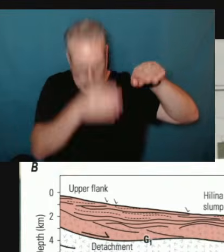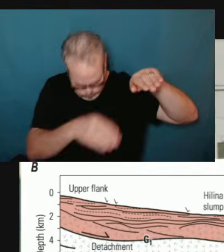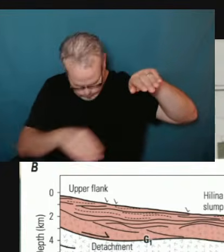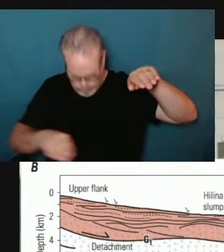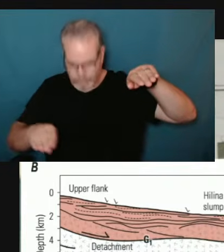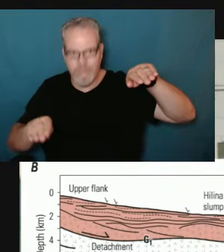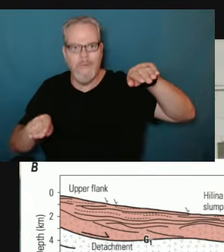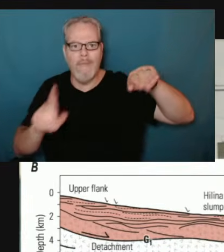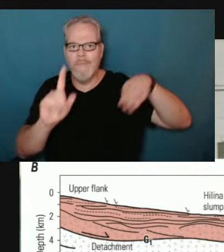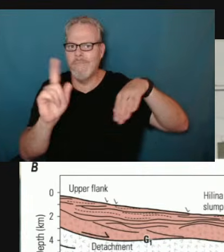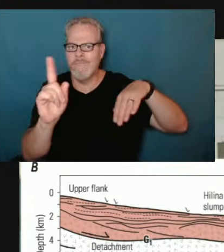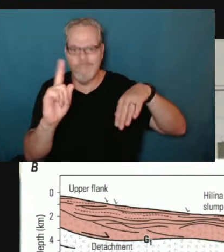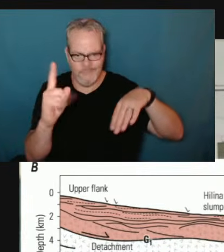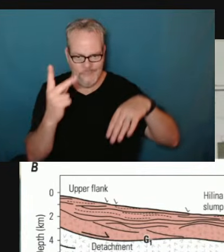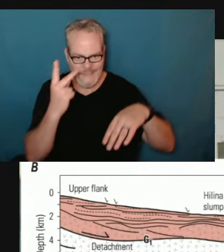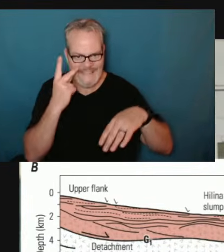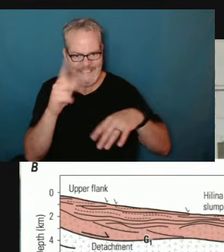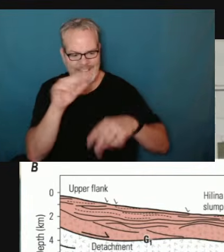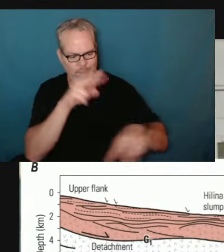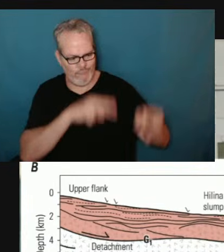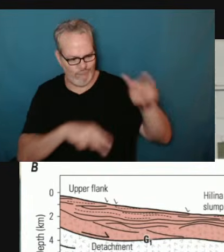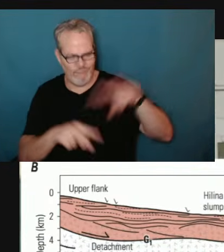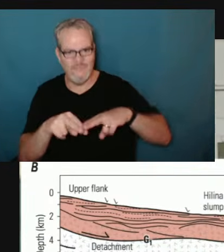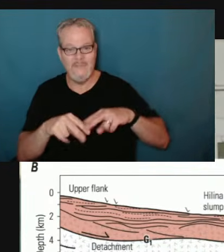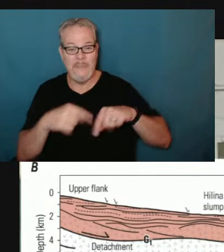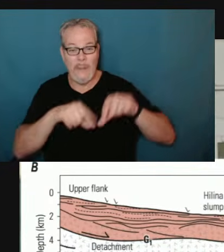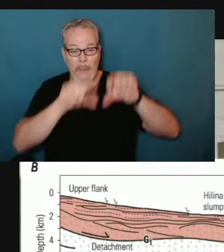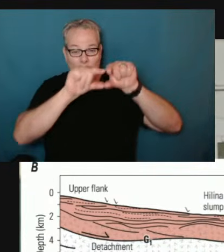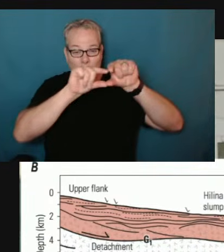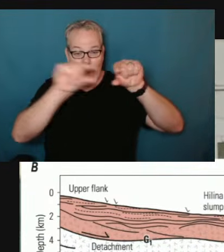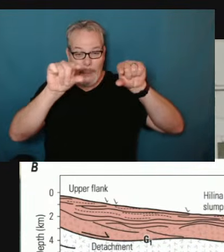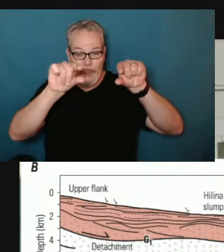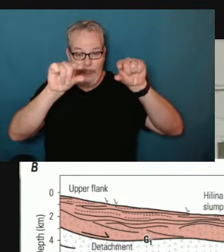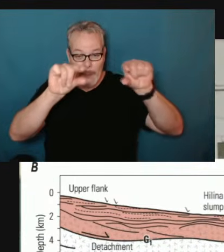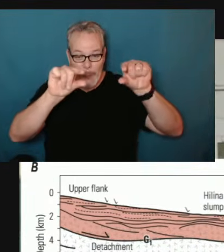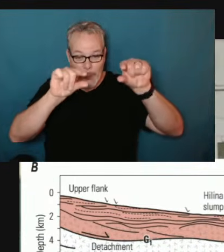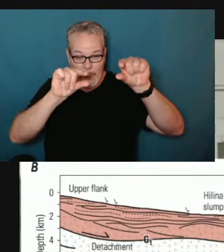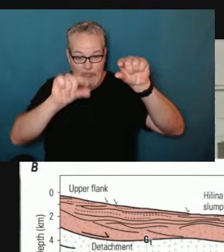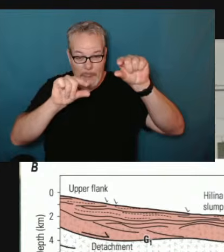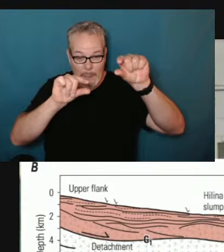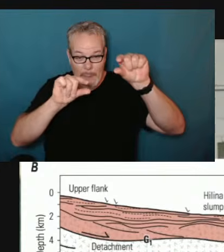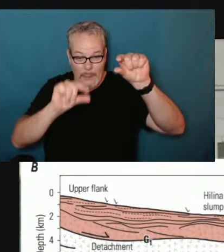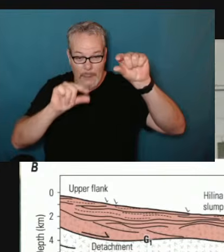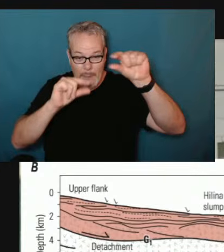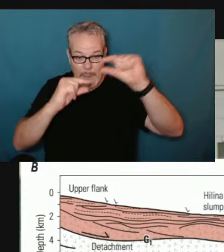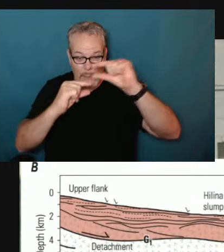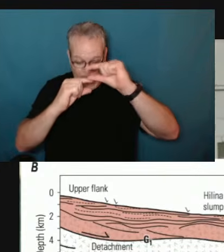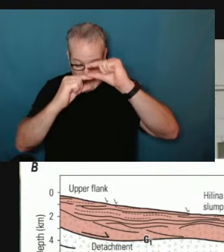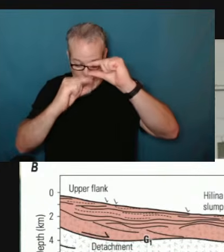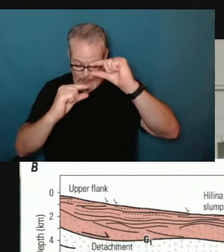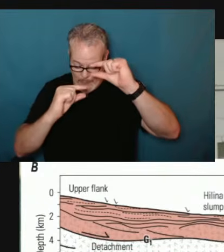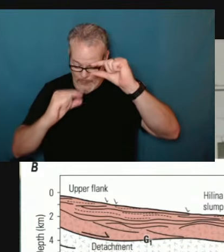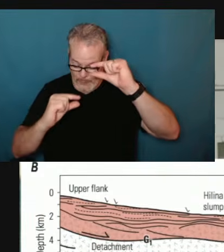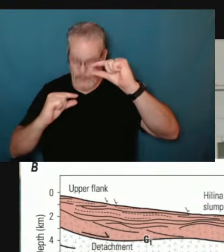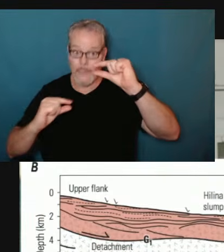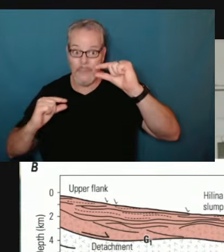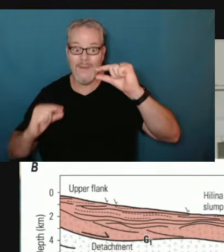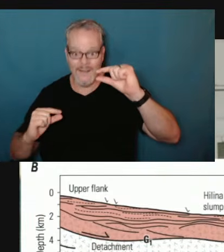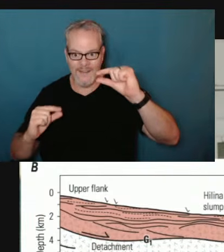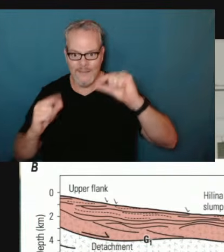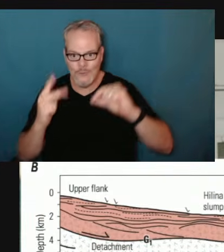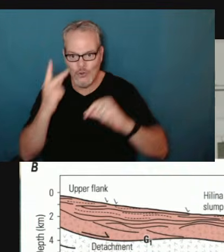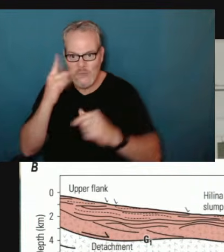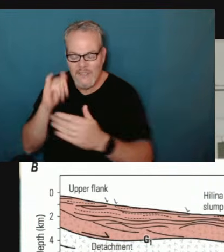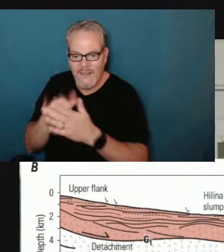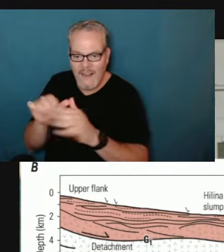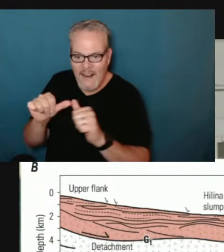geophysical surveys that have been done. They're little slivers, and so they make that slump. And what's interesting is that slump builds up offshore, and it